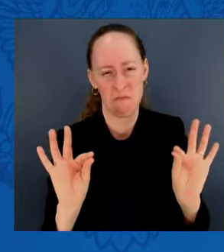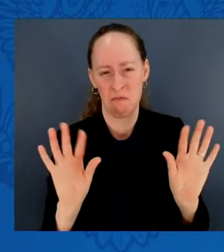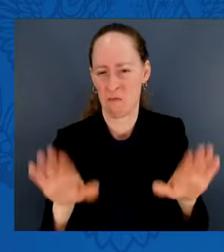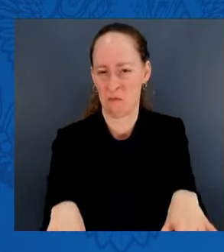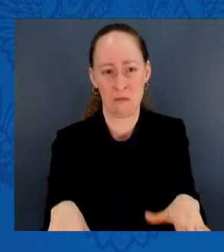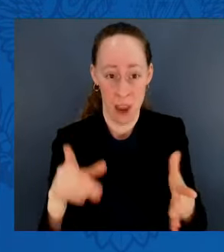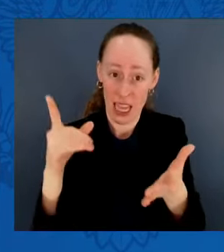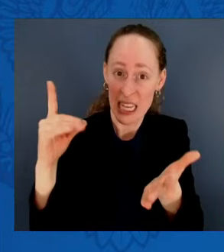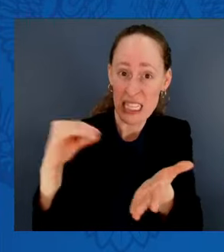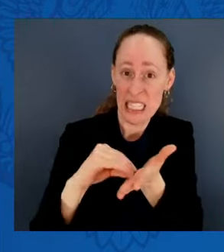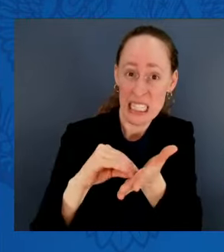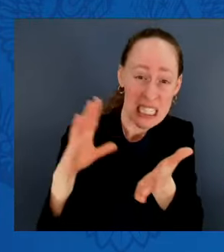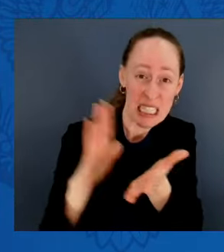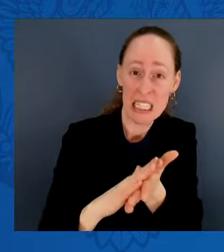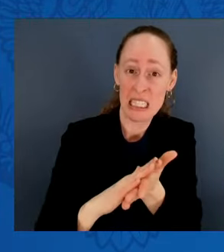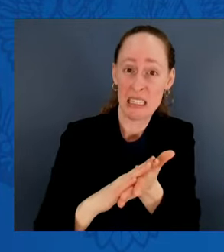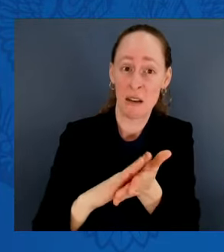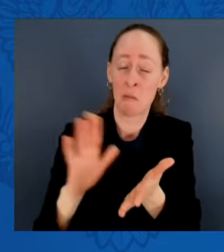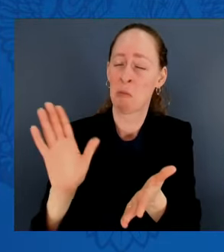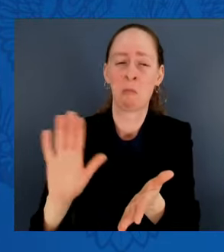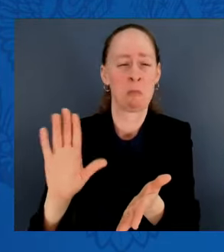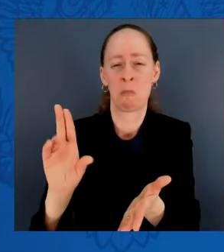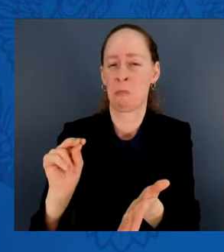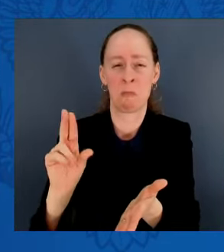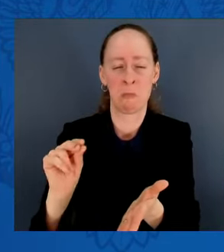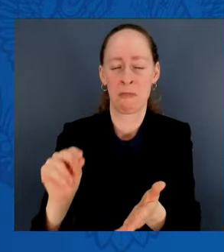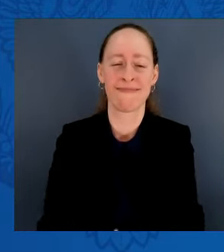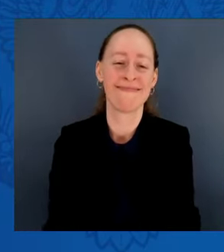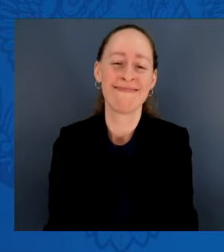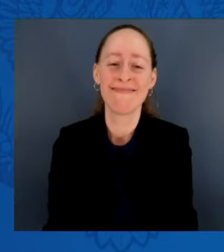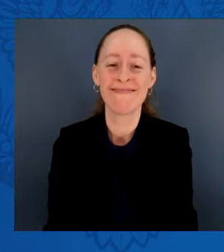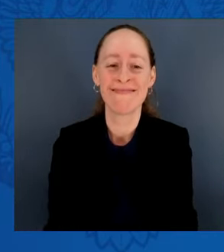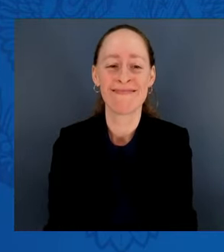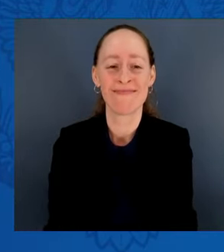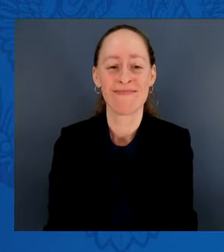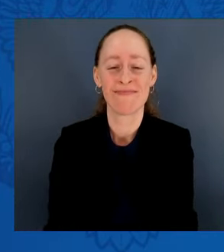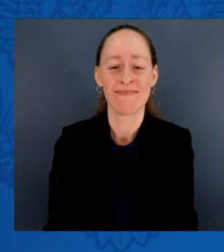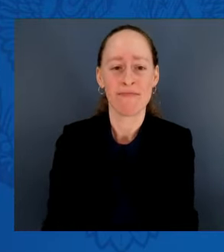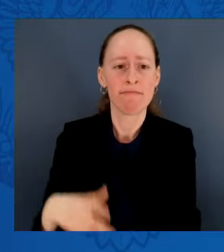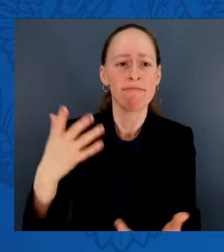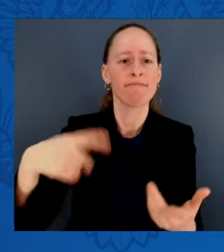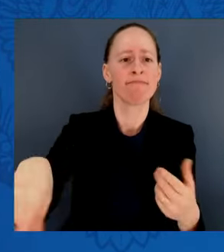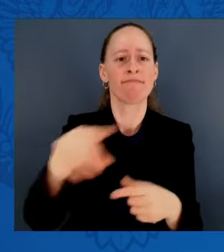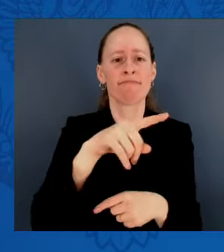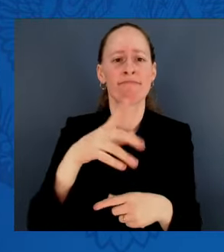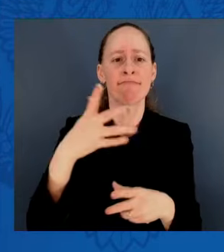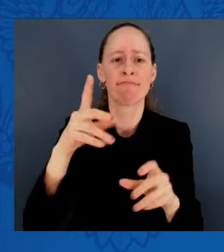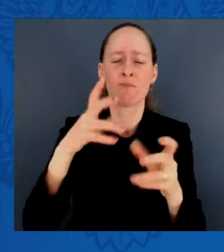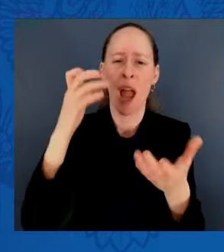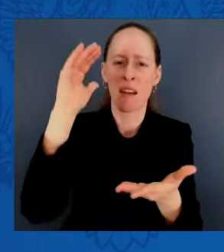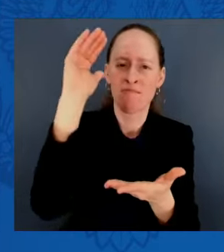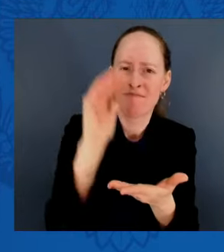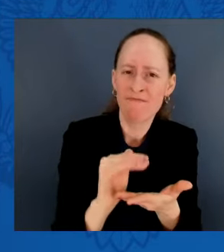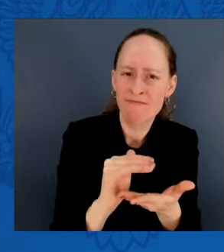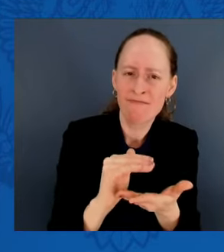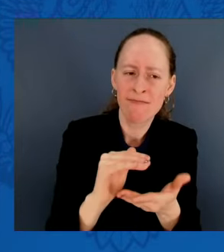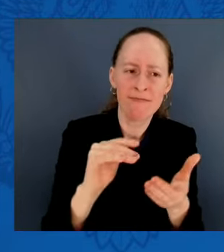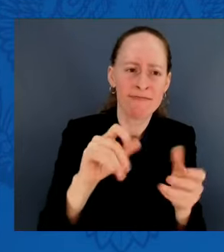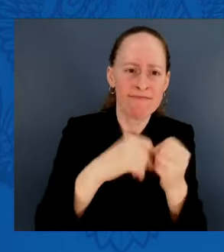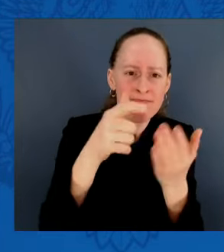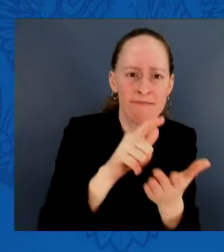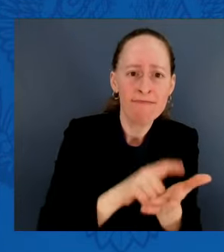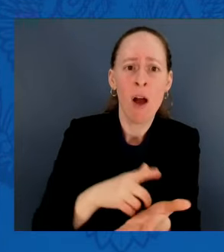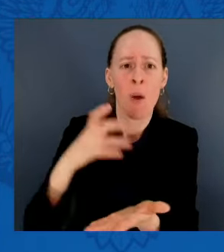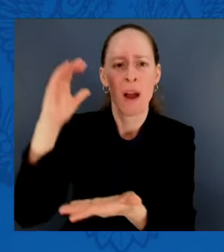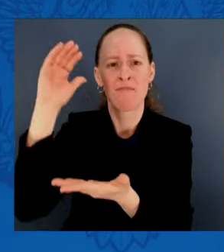Take on crimes of domestic violence. I'm ramping up the federal enforcement of the Violence Against Women Act that I proudly wrote